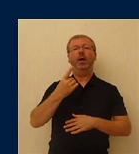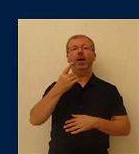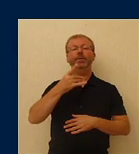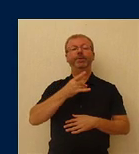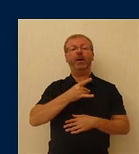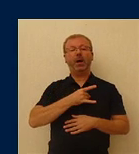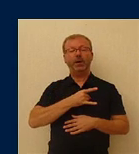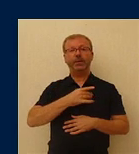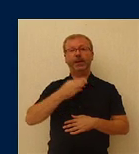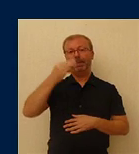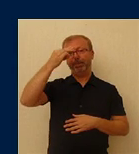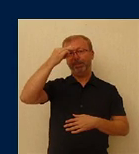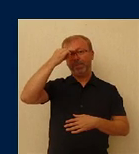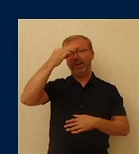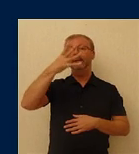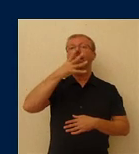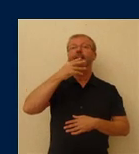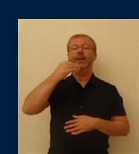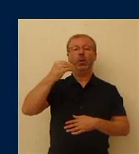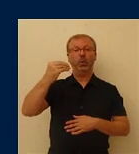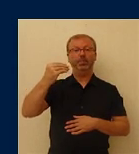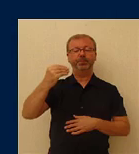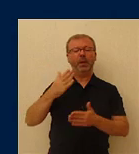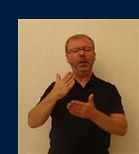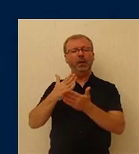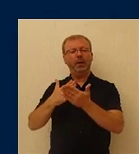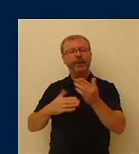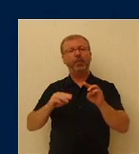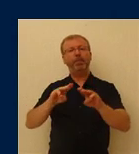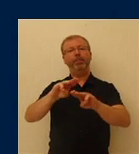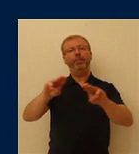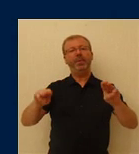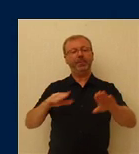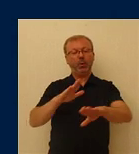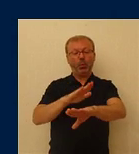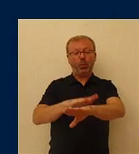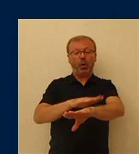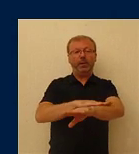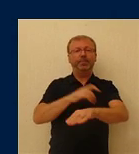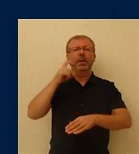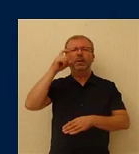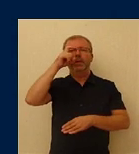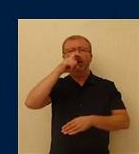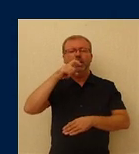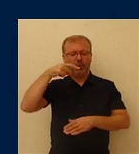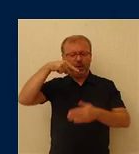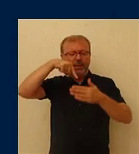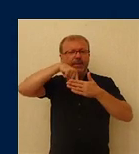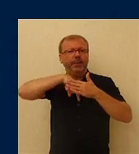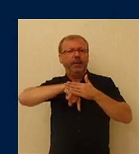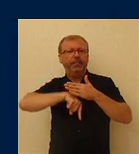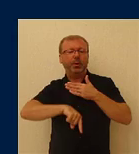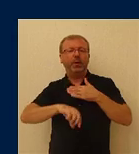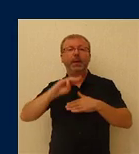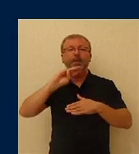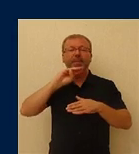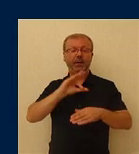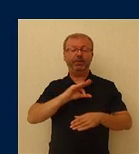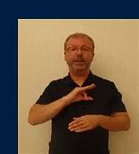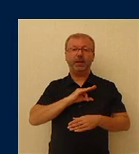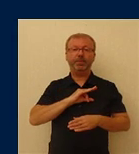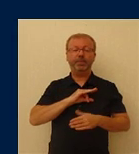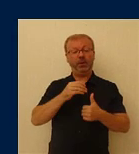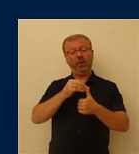soul. Some people walk to search for a deeper meaning of self, while others walk to